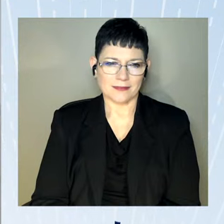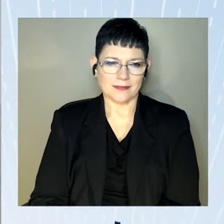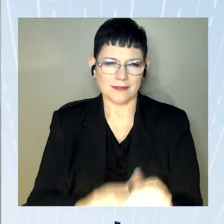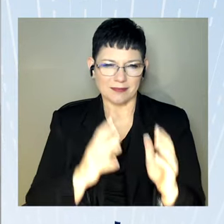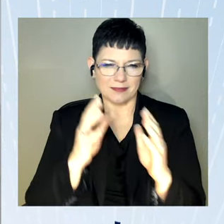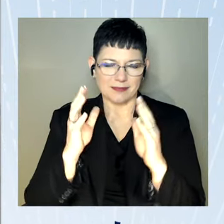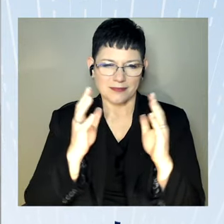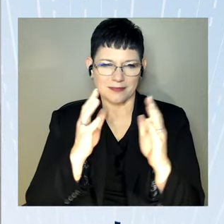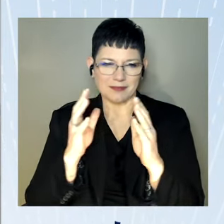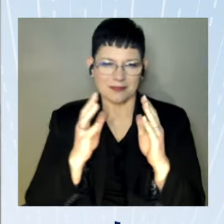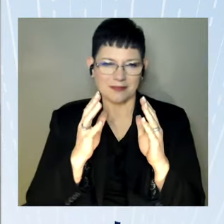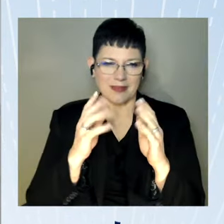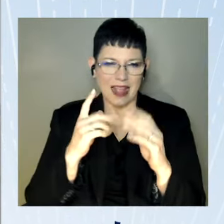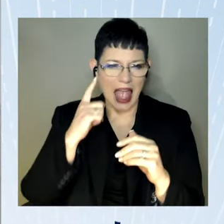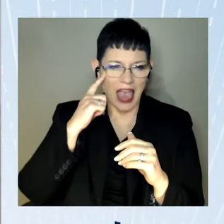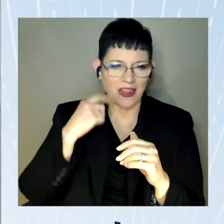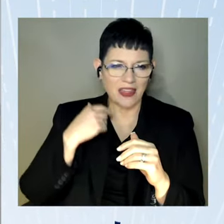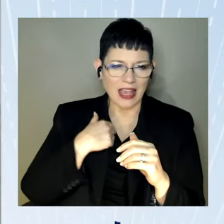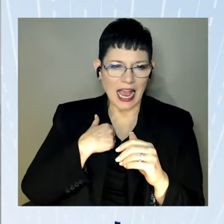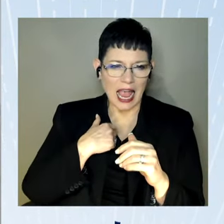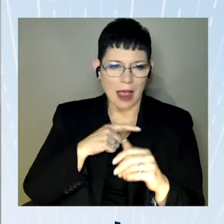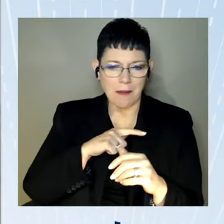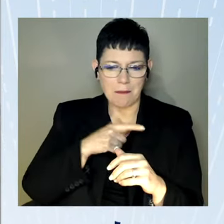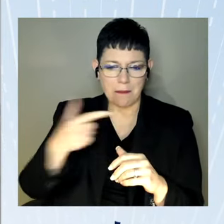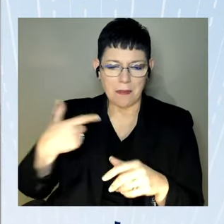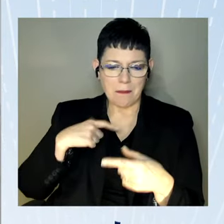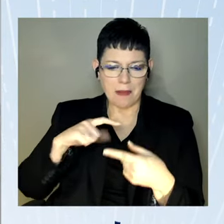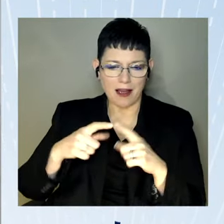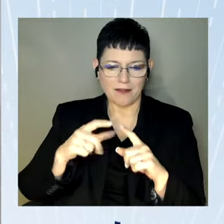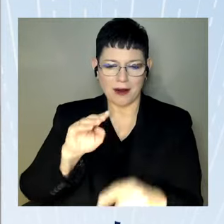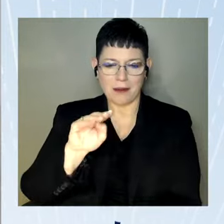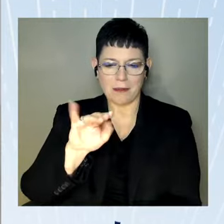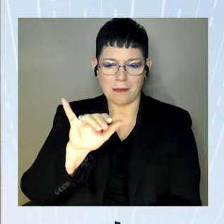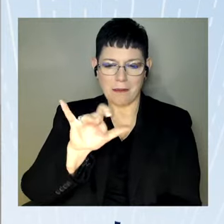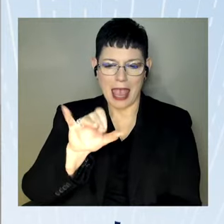And I think I'm passing it over to my friend, Mayor Benjamin.